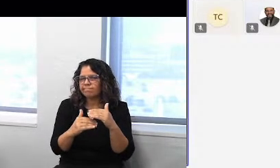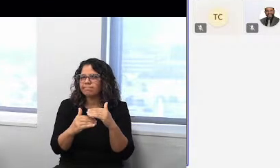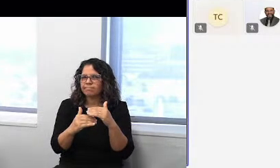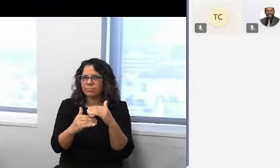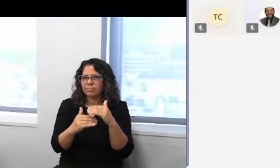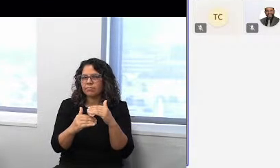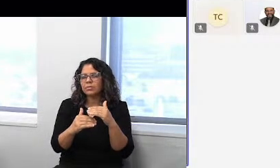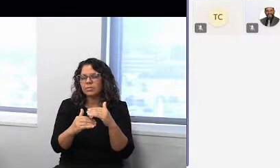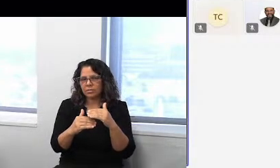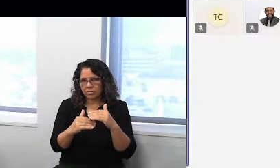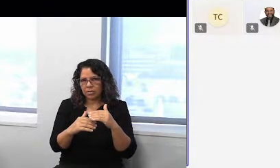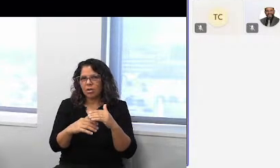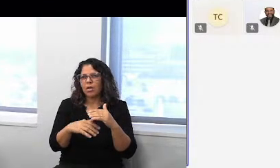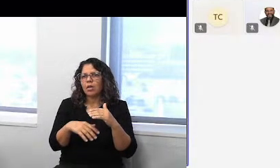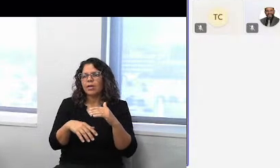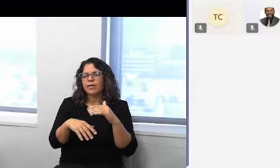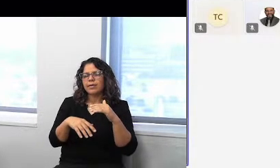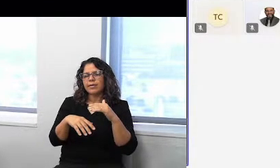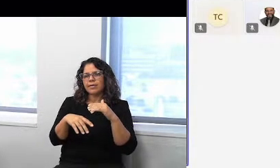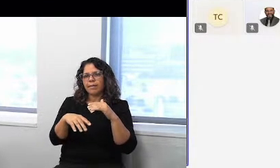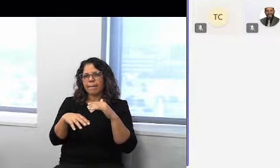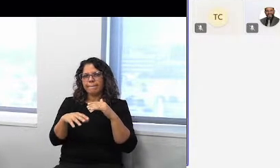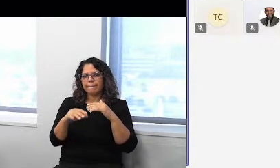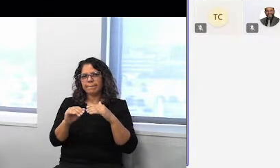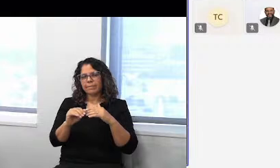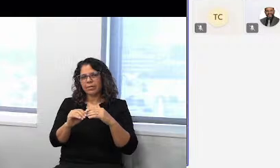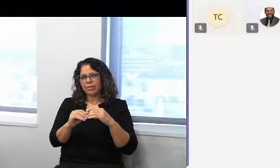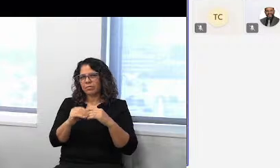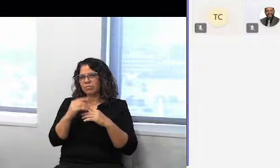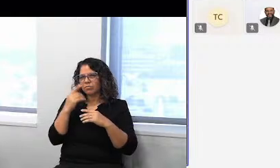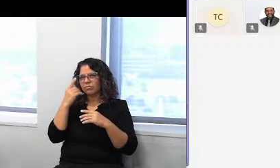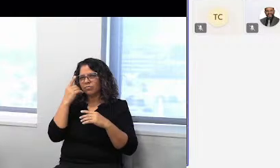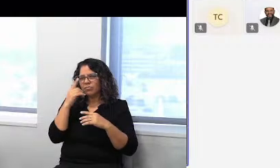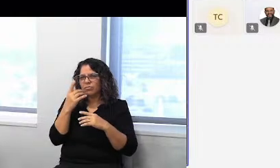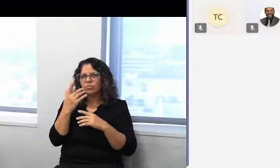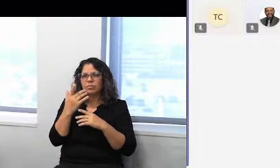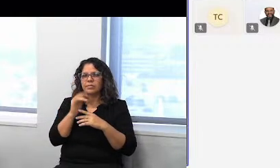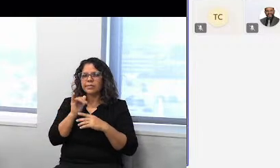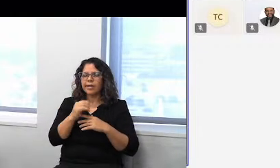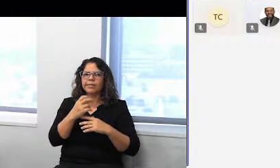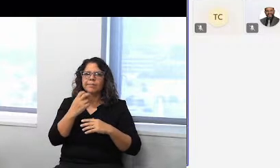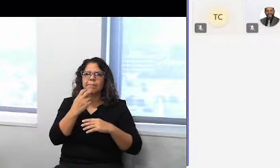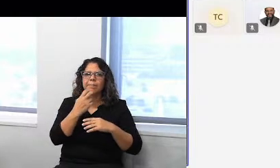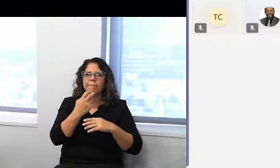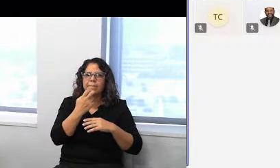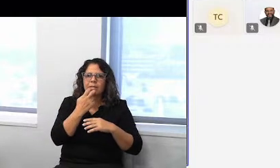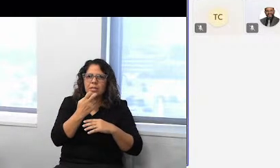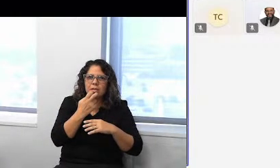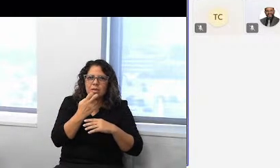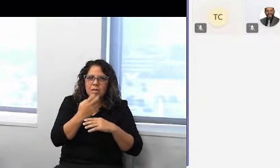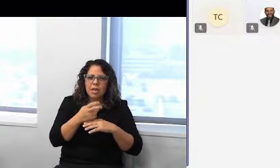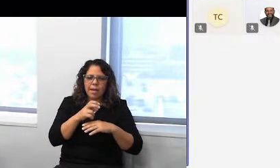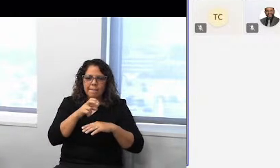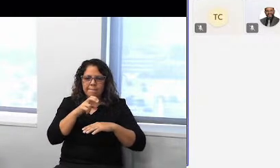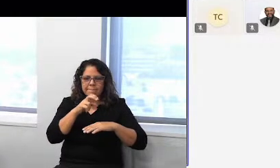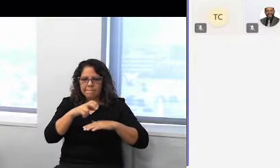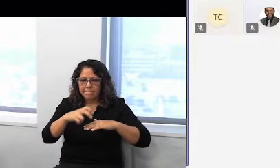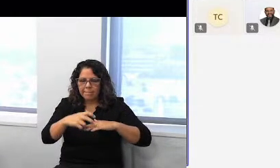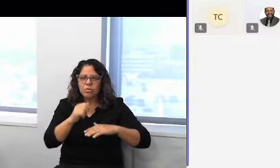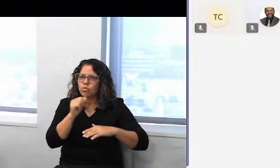mentioned, standalone batteries that are being charged, because I know, I'm not an engineer, but I know they don't produce